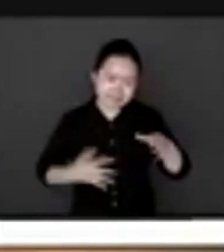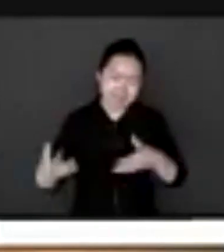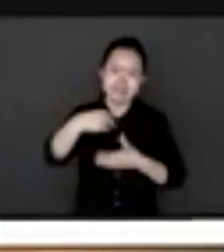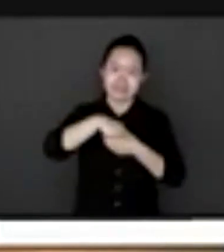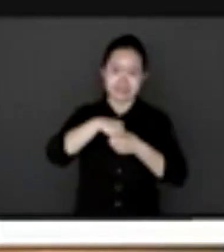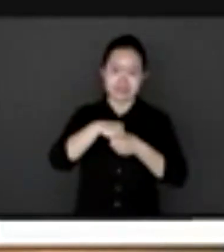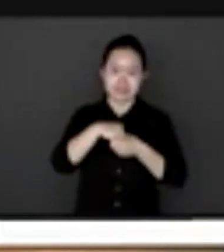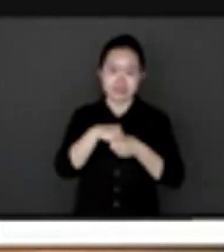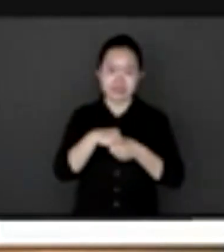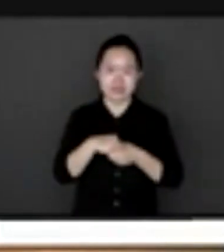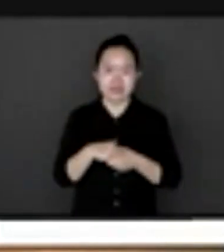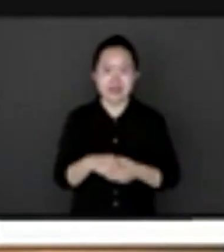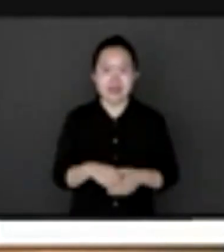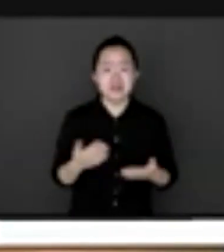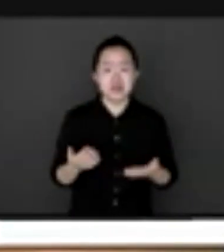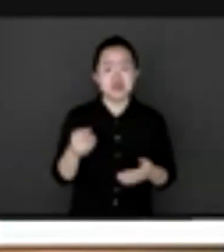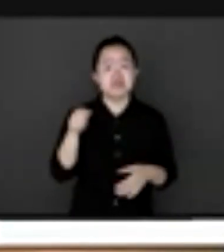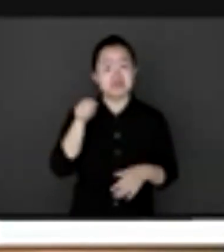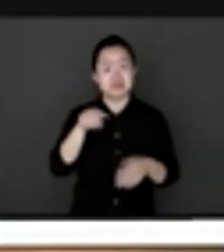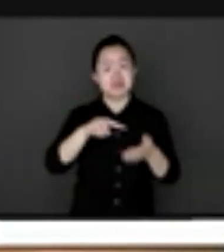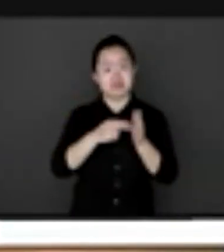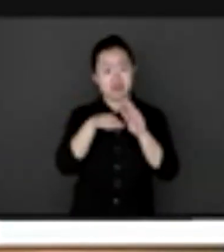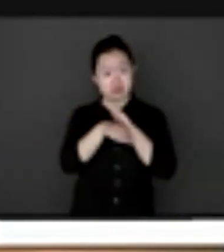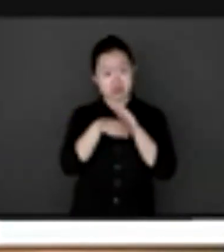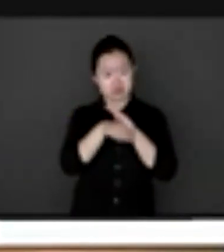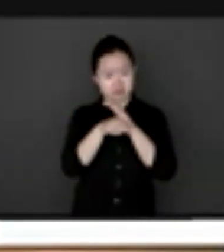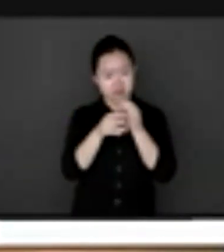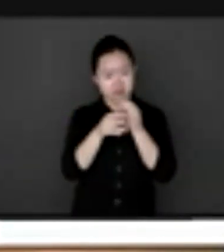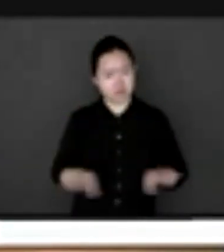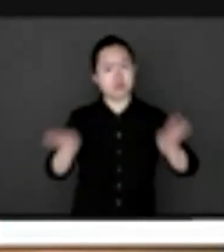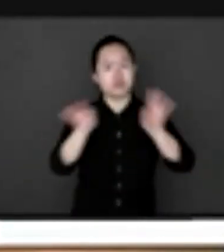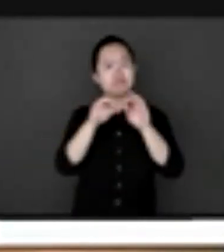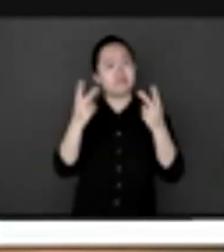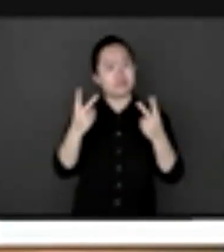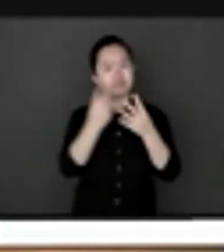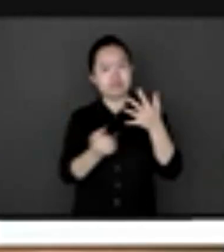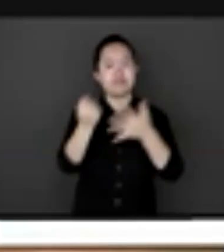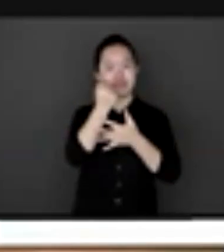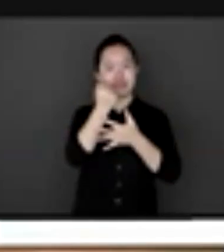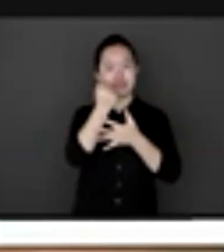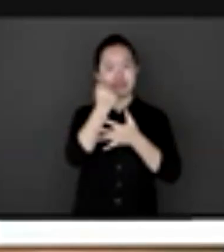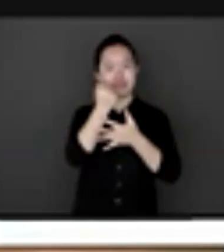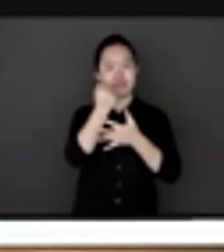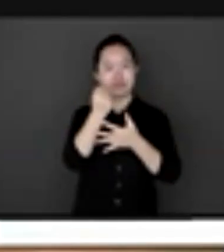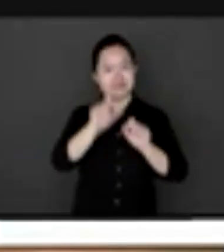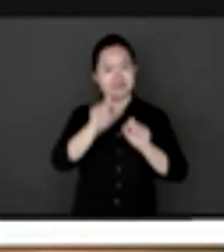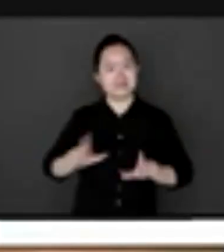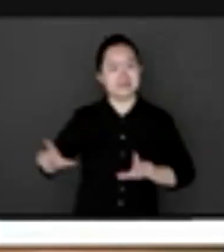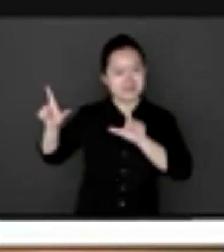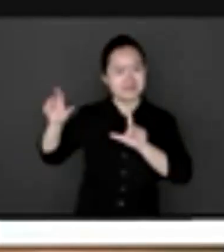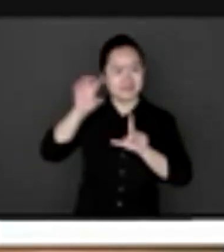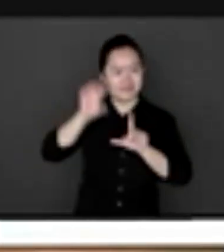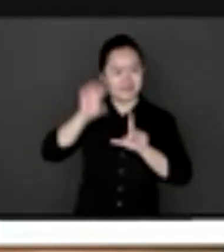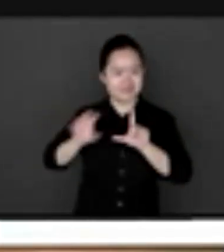today. He's the project leader or program leader, I should say, because it's not a single project anymore, on